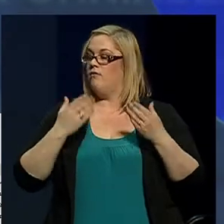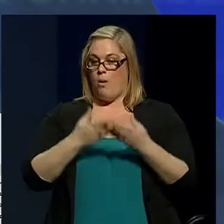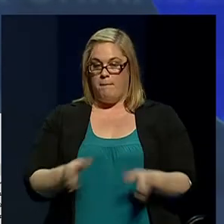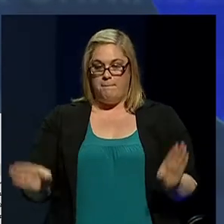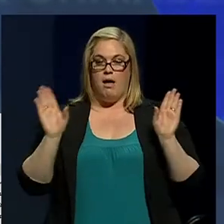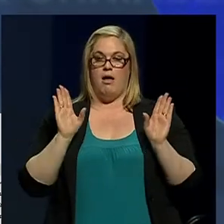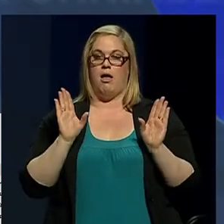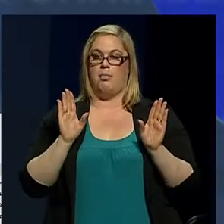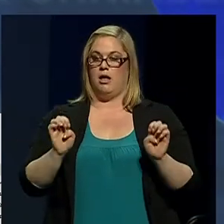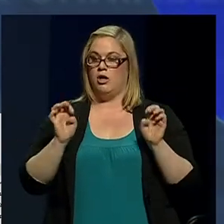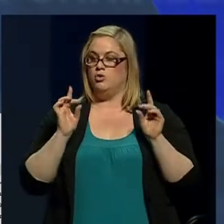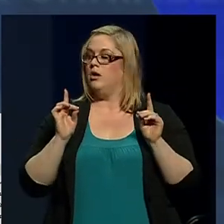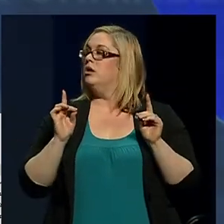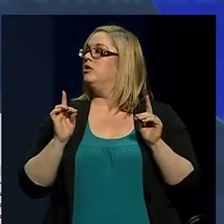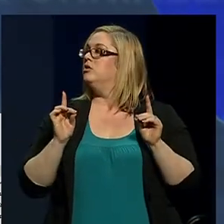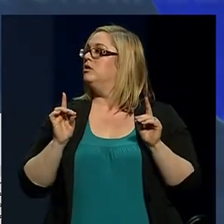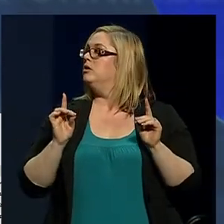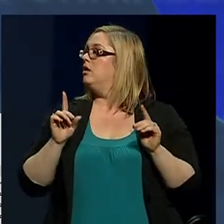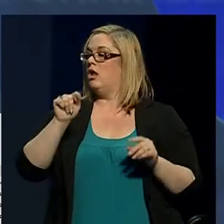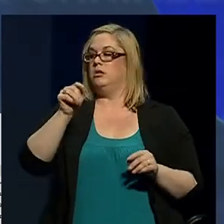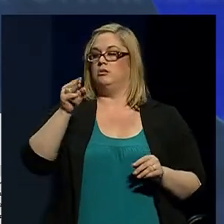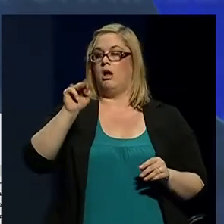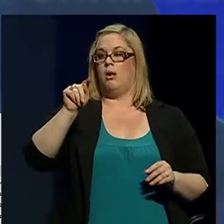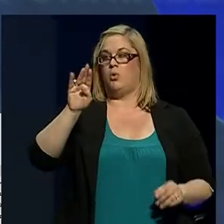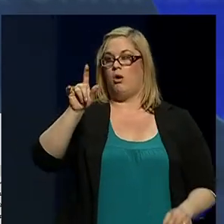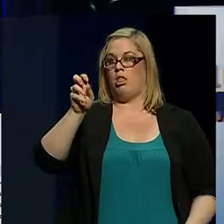public education, Tom Torlakson.